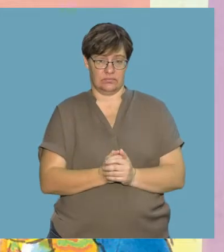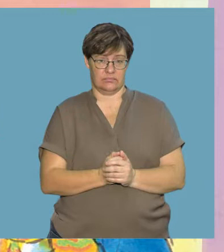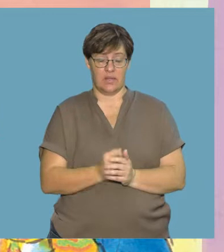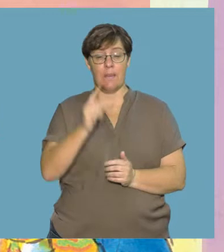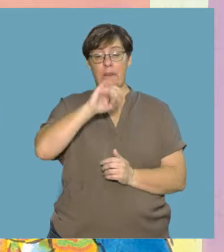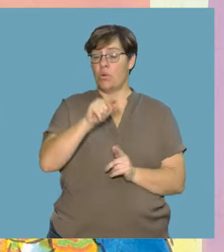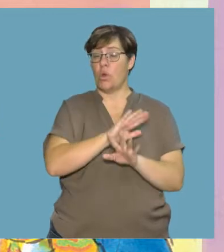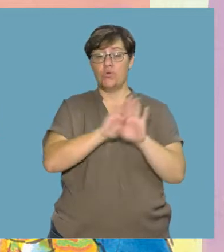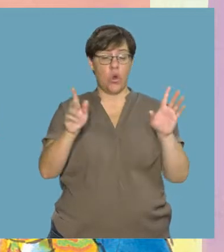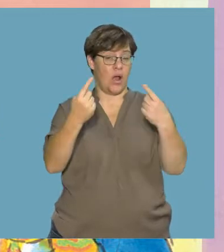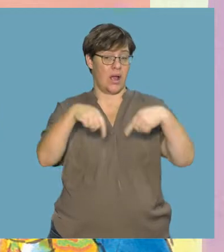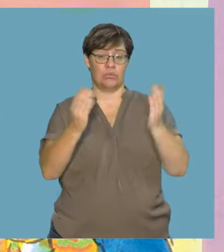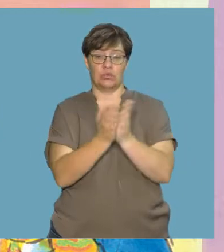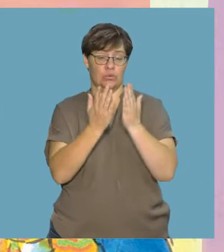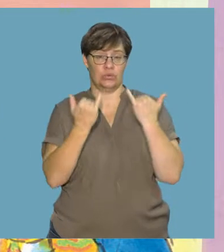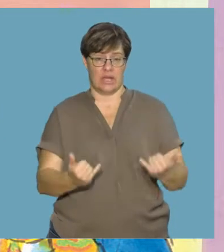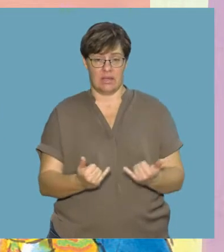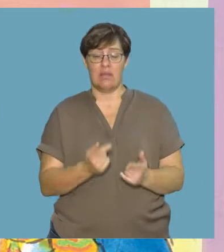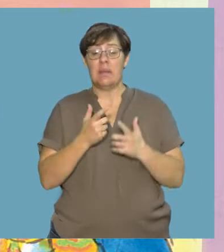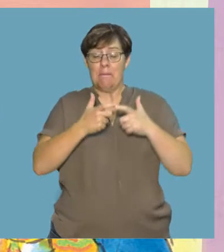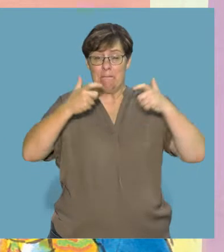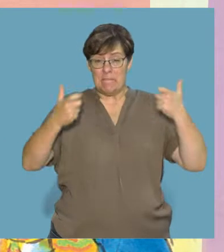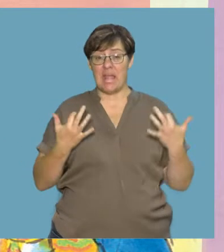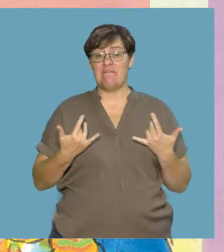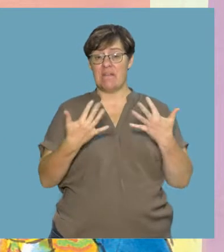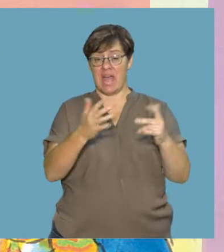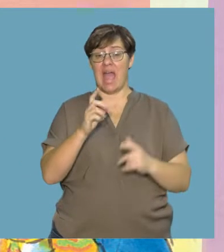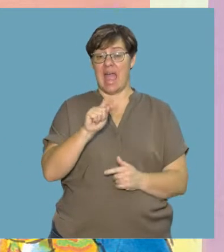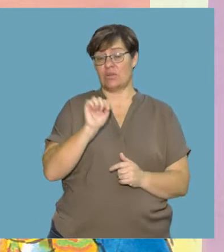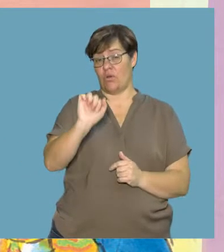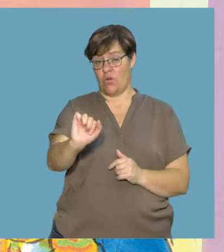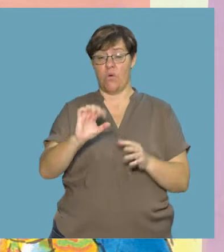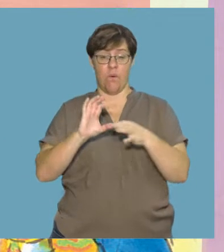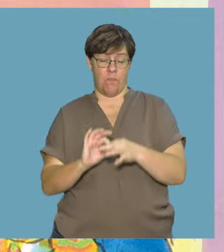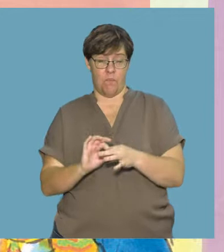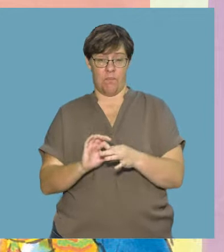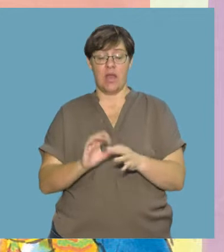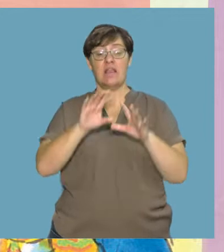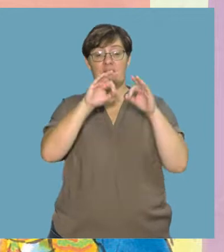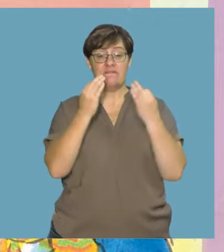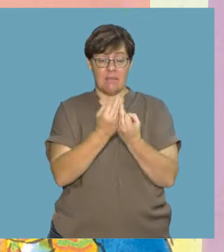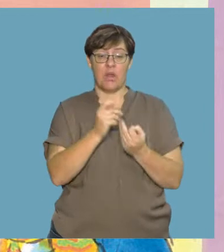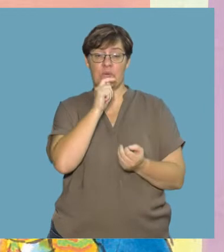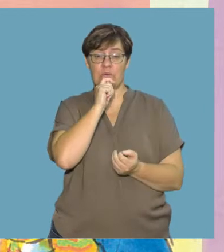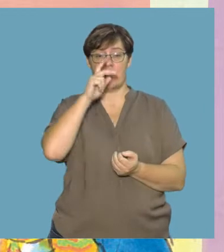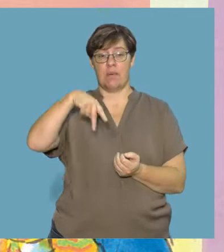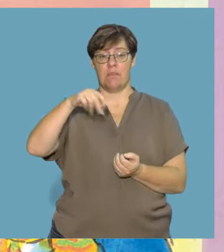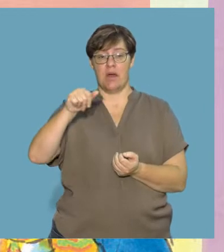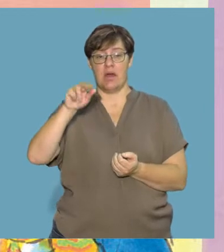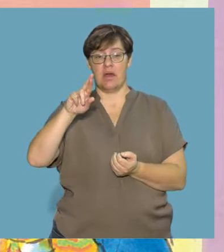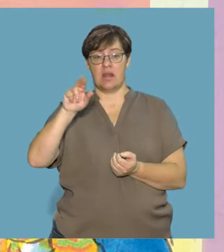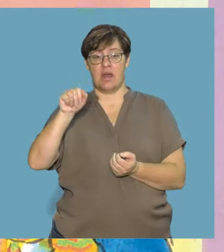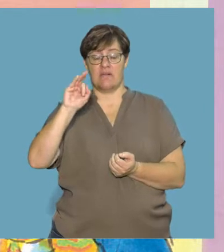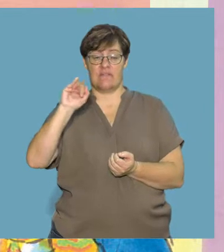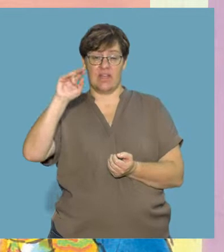Mapula did not come to school today. There was a big fire at her home. Mapula's family uses paraffin for cooking